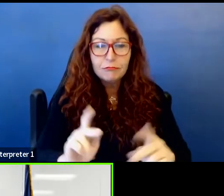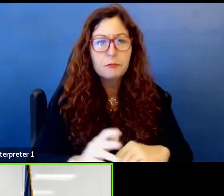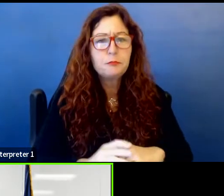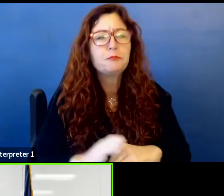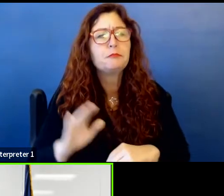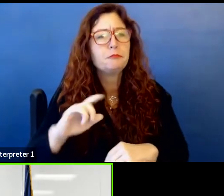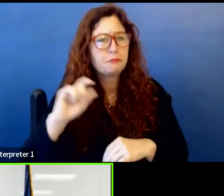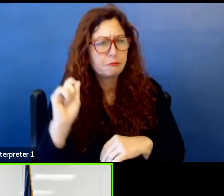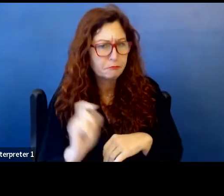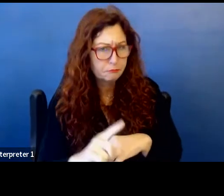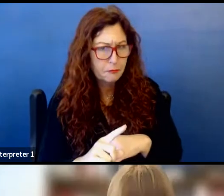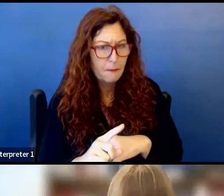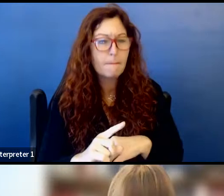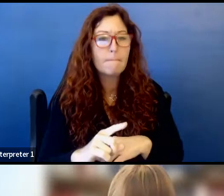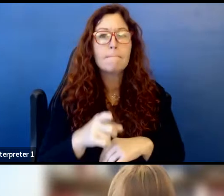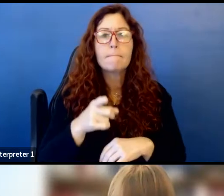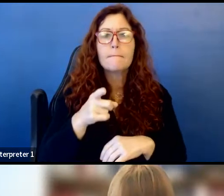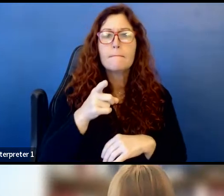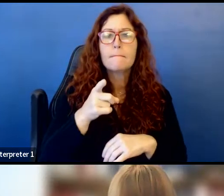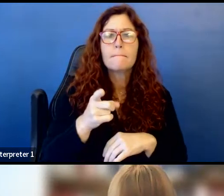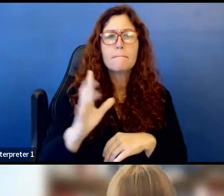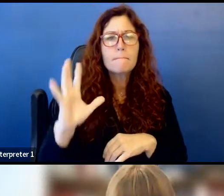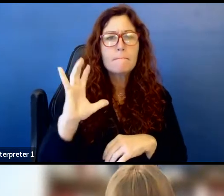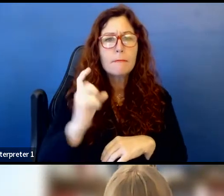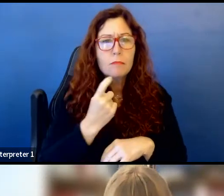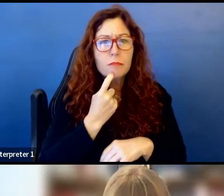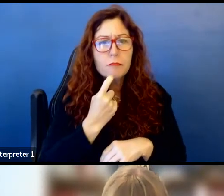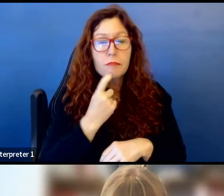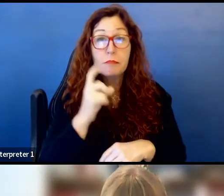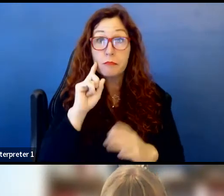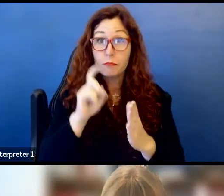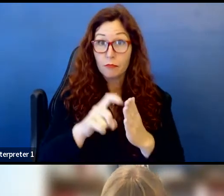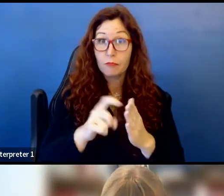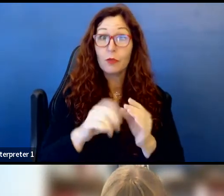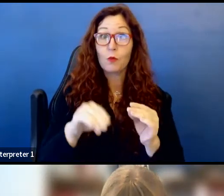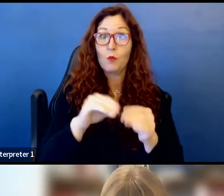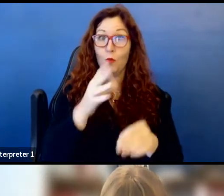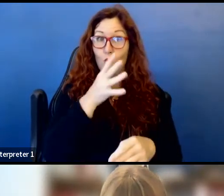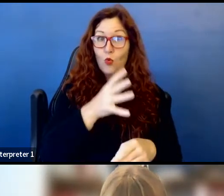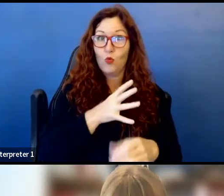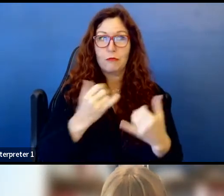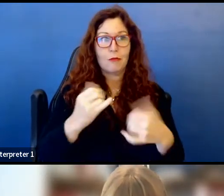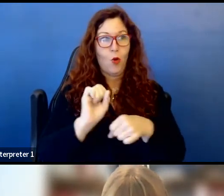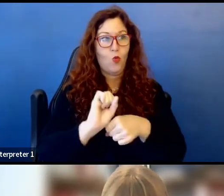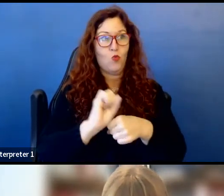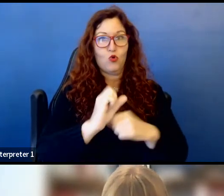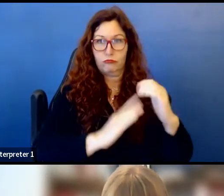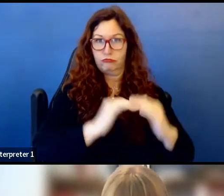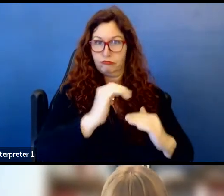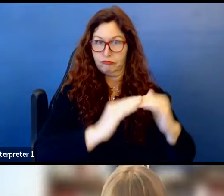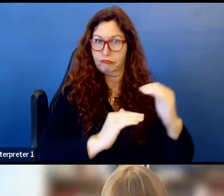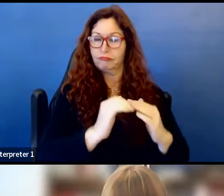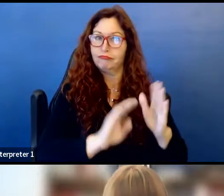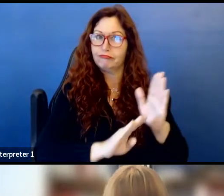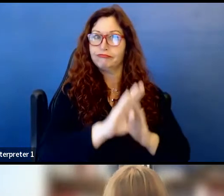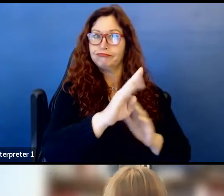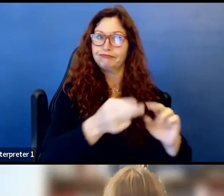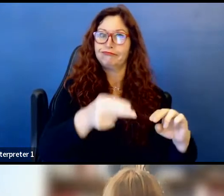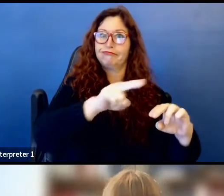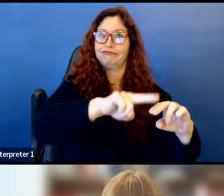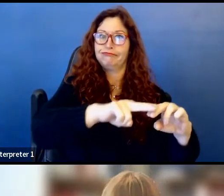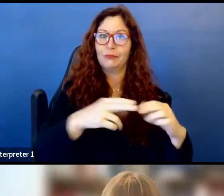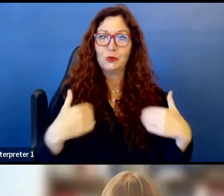the increase in representation of women in the construction industry in recent years which is really